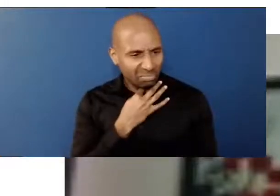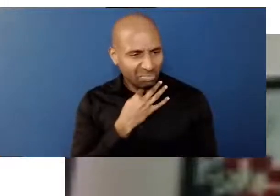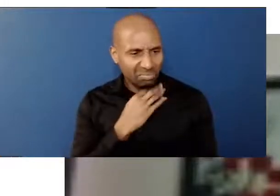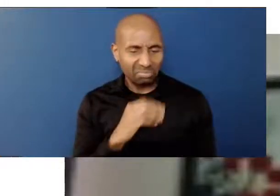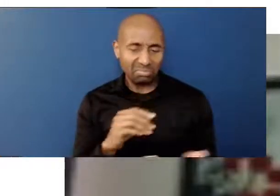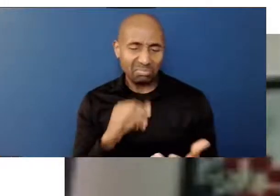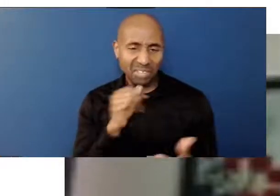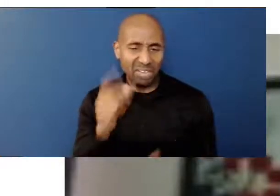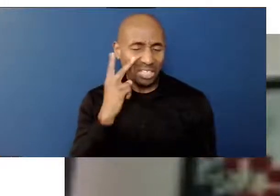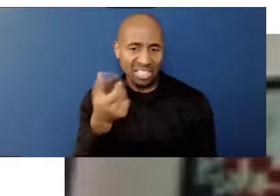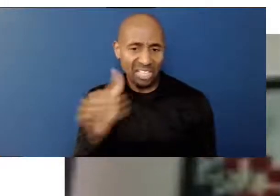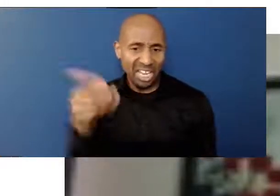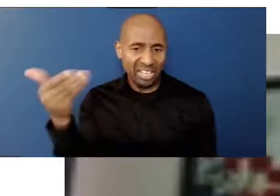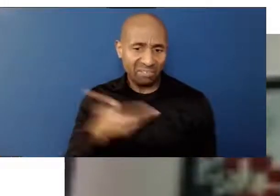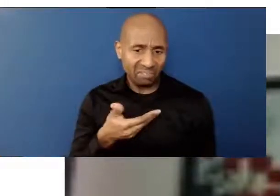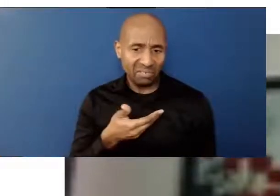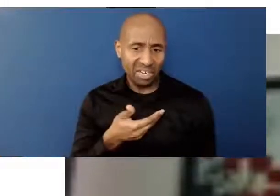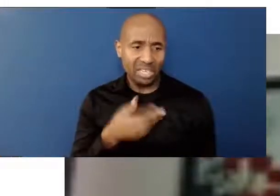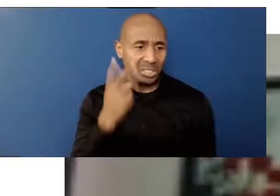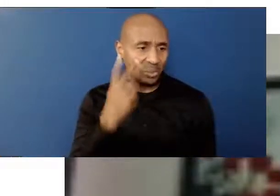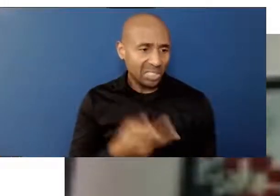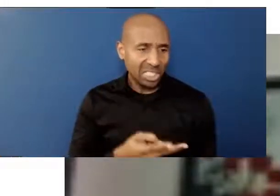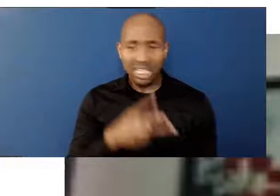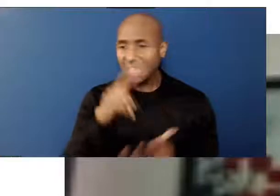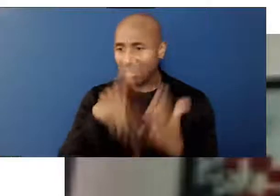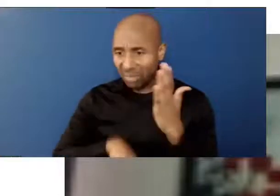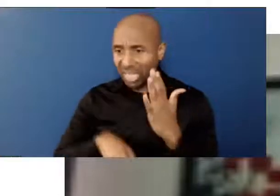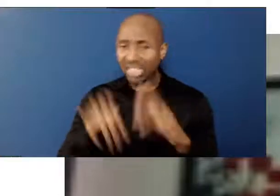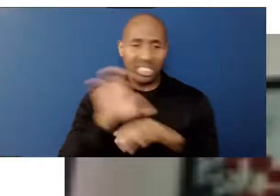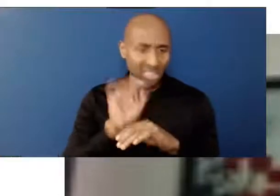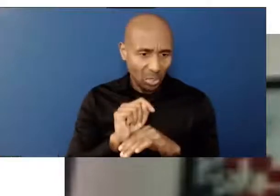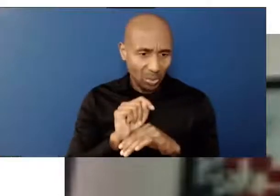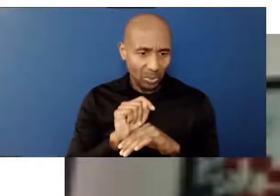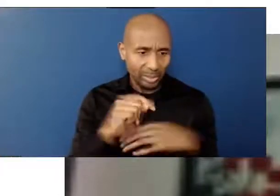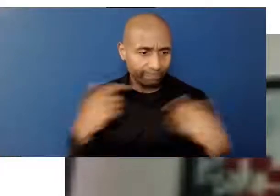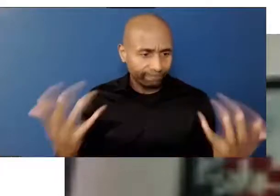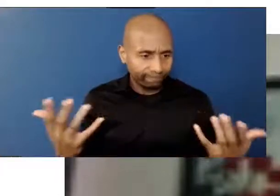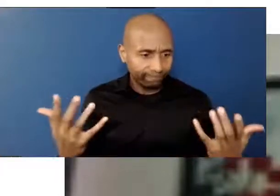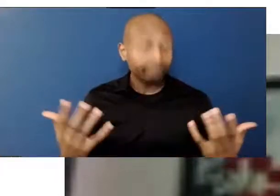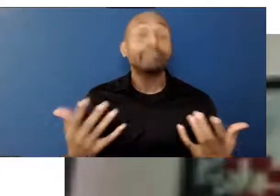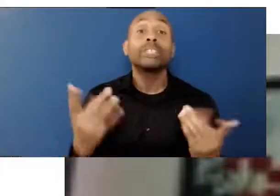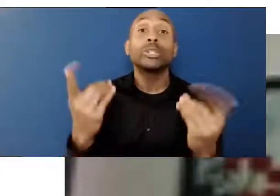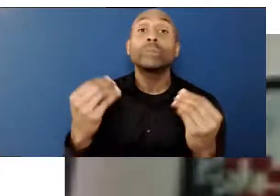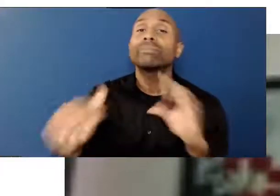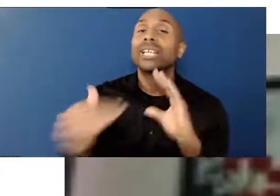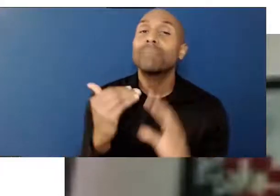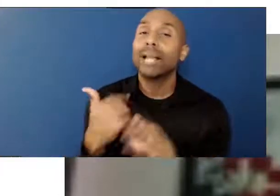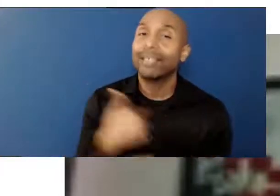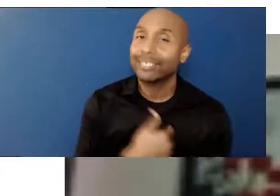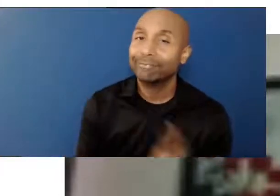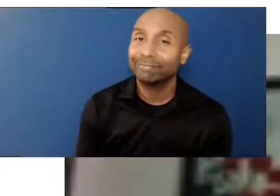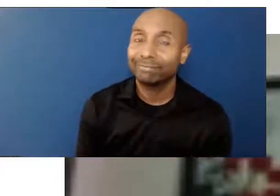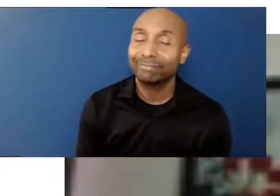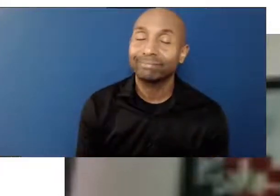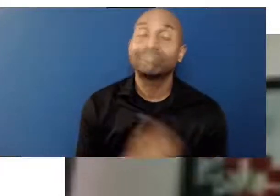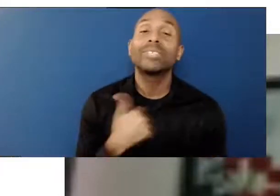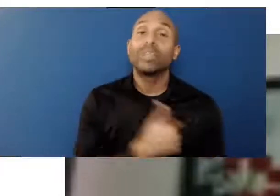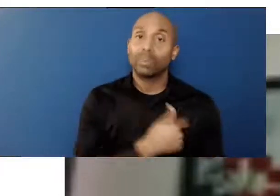to engage or read or consult, please send us an email and let us know, and we'll get you on a